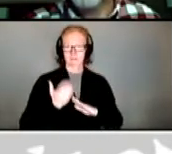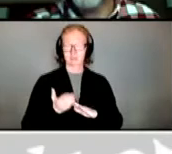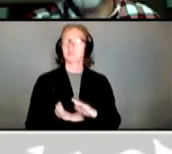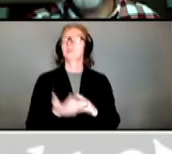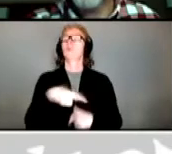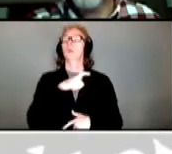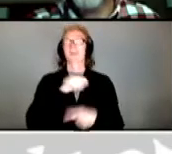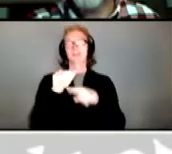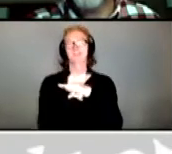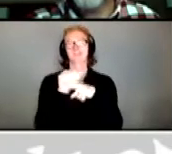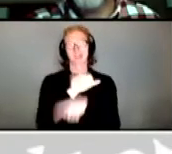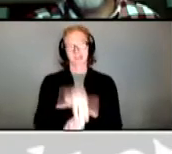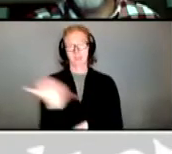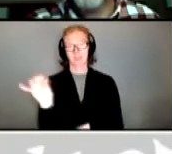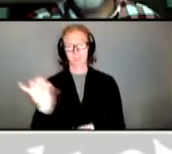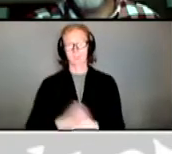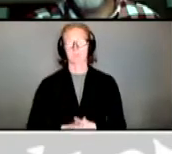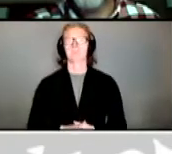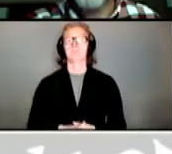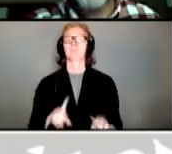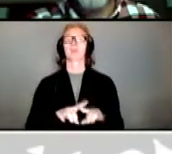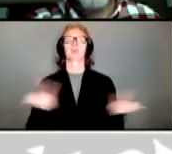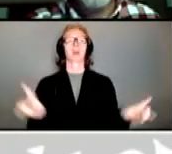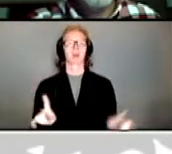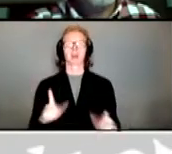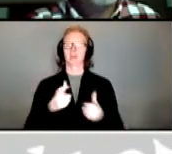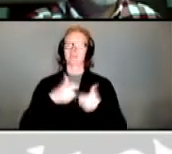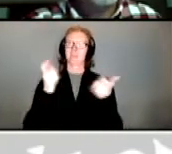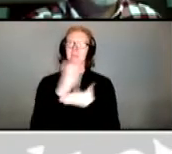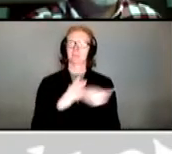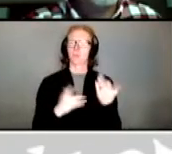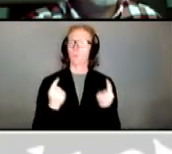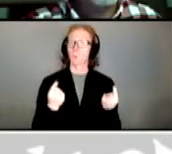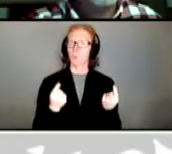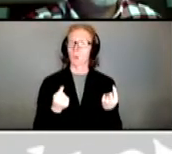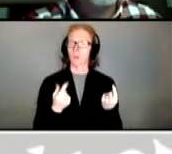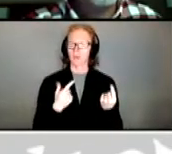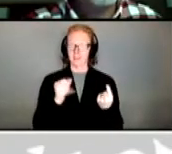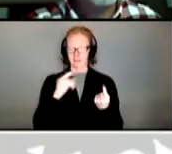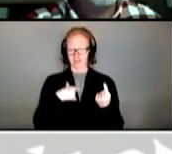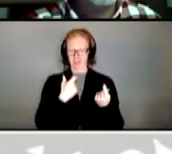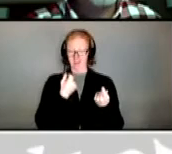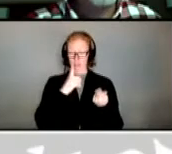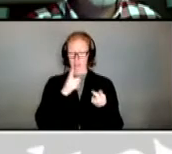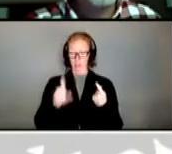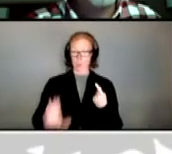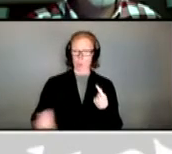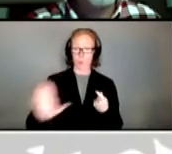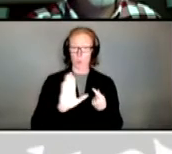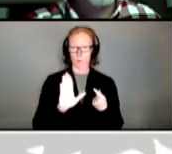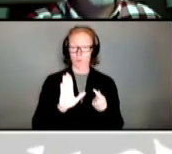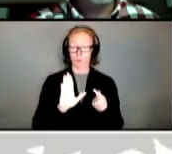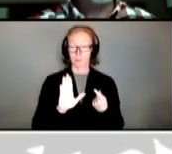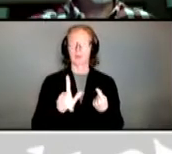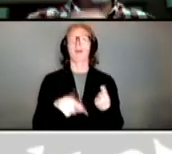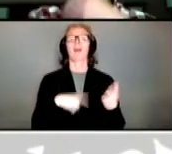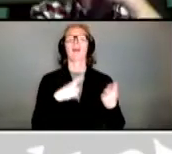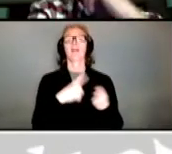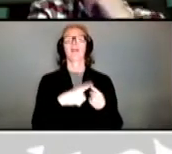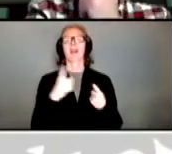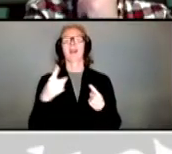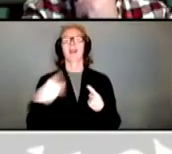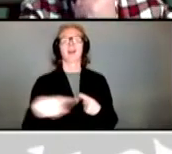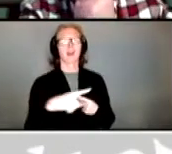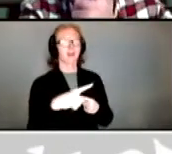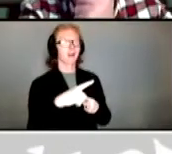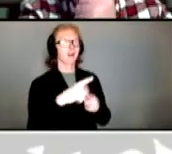on too. But the biggest thing is, the more you can help us understand what you do for us, the more we can get to